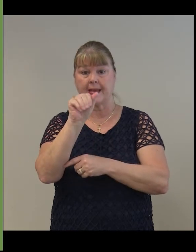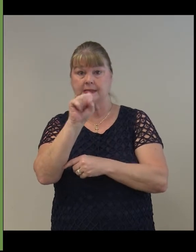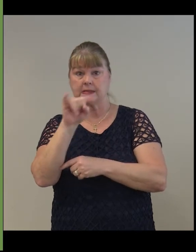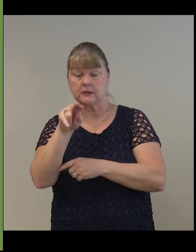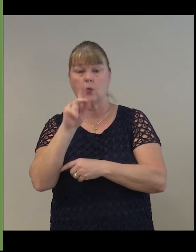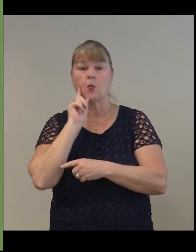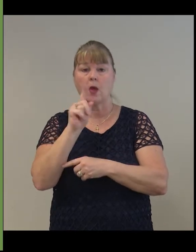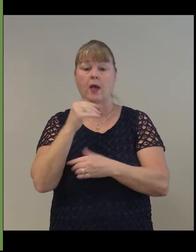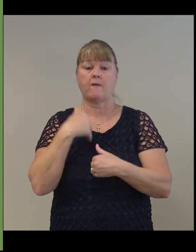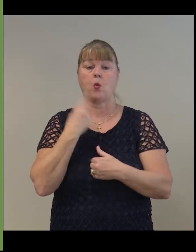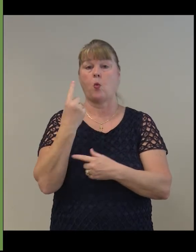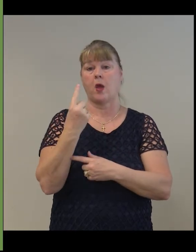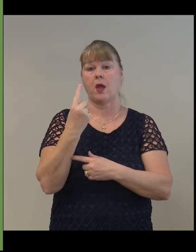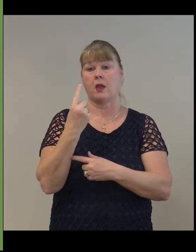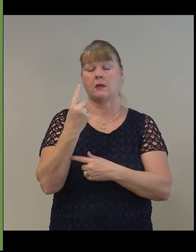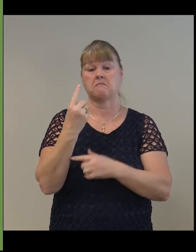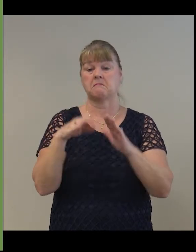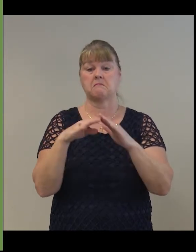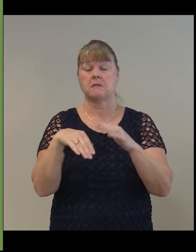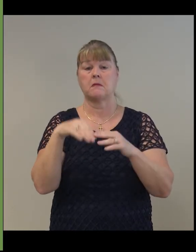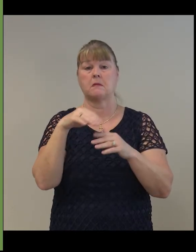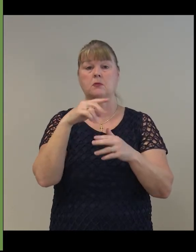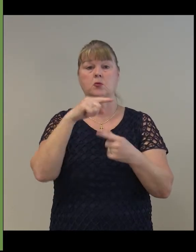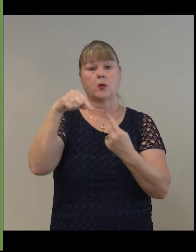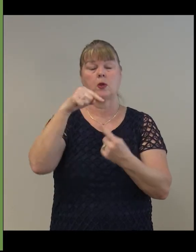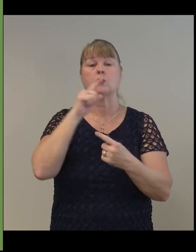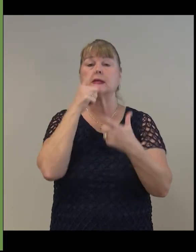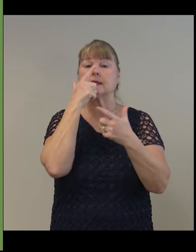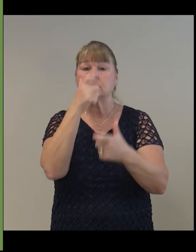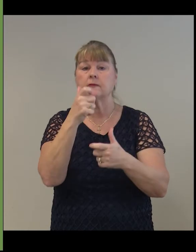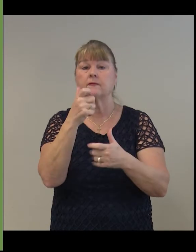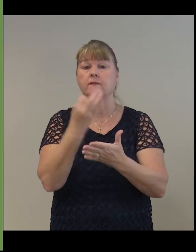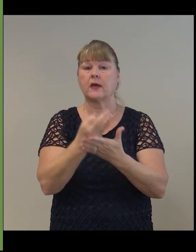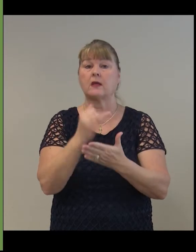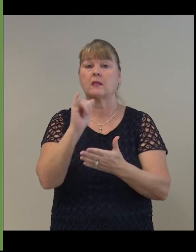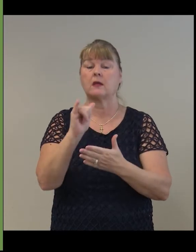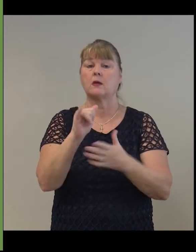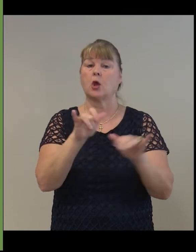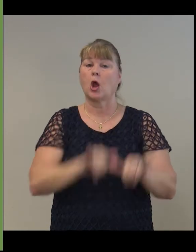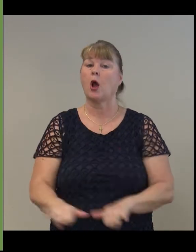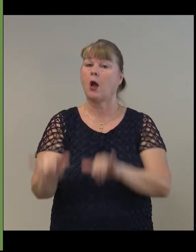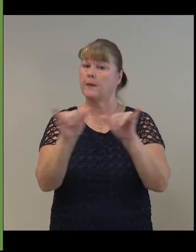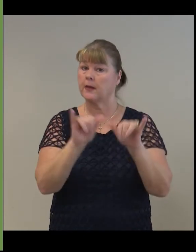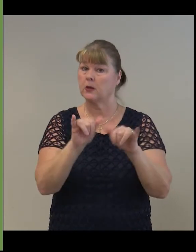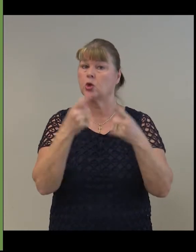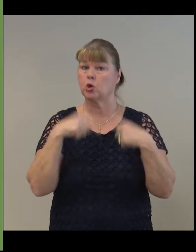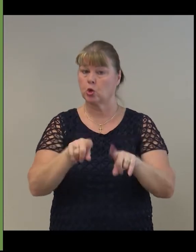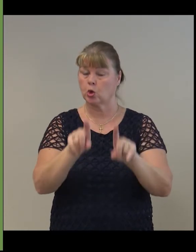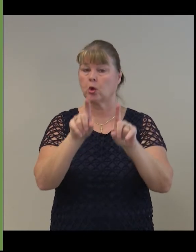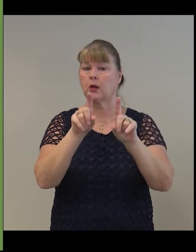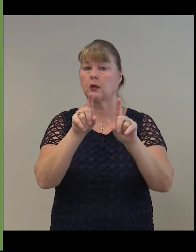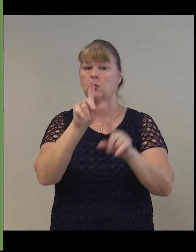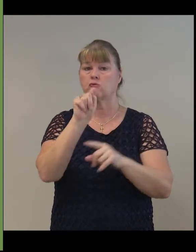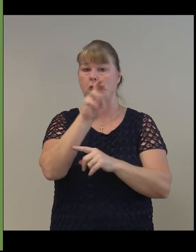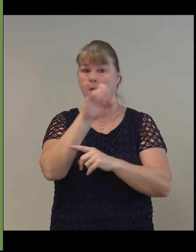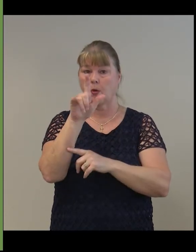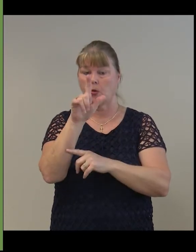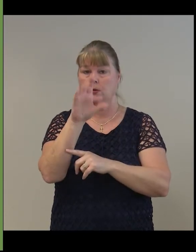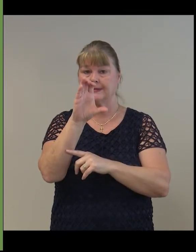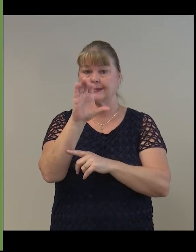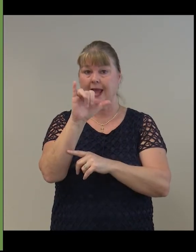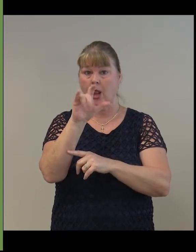one tornado. It's a very interesting fact. Tornadoes are extremely common during the tropical